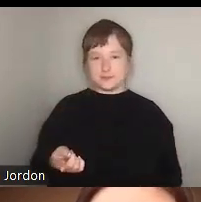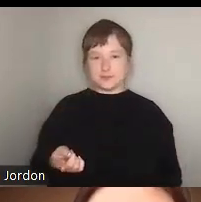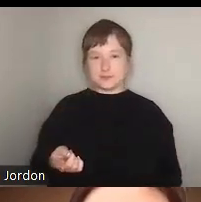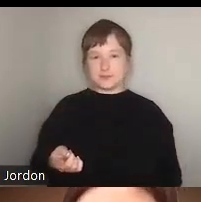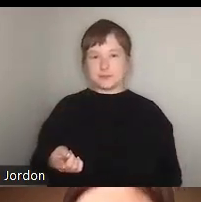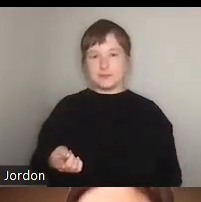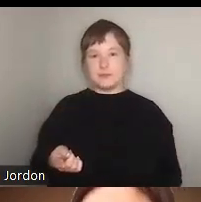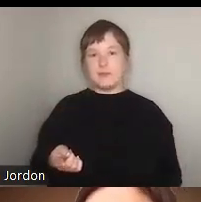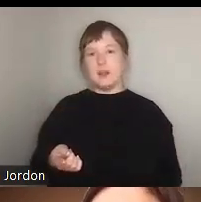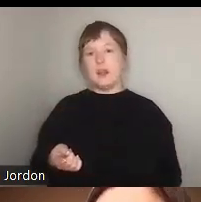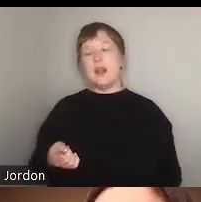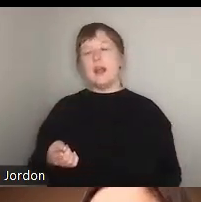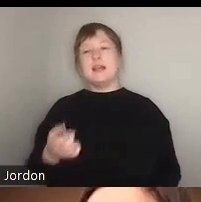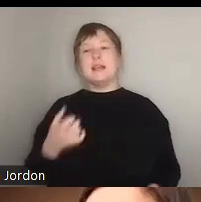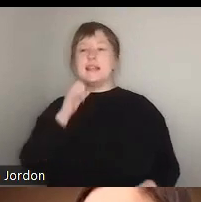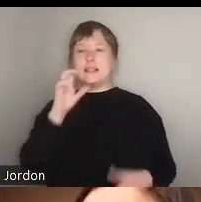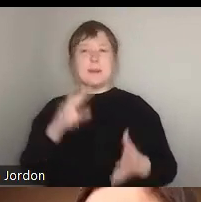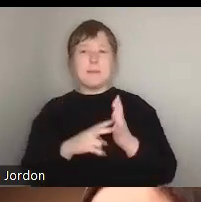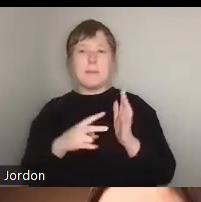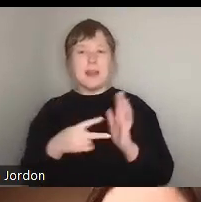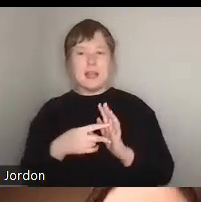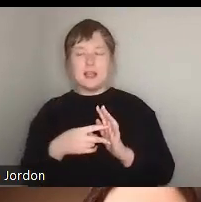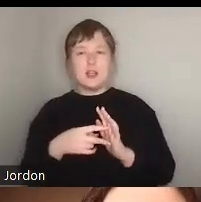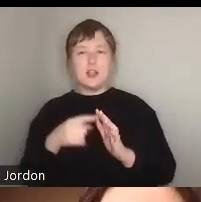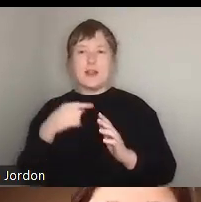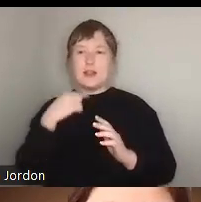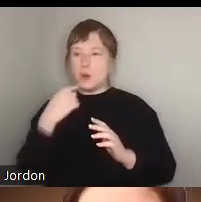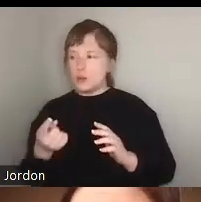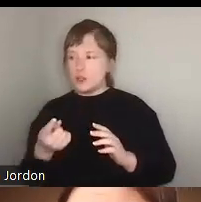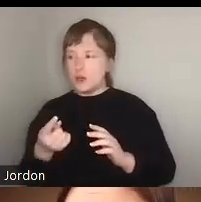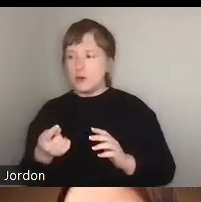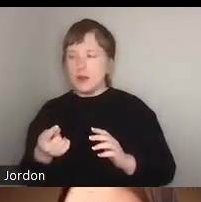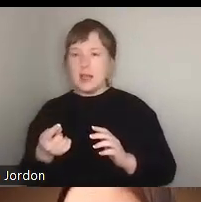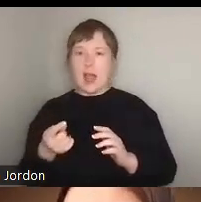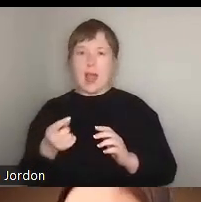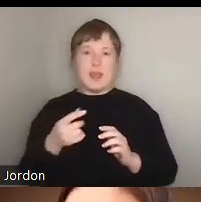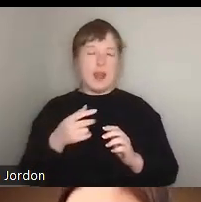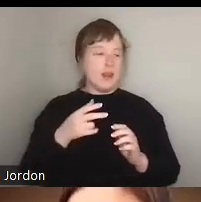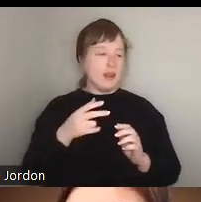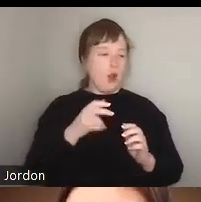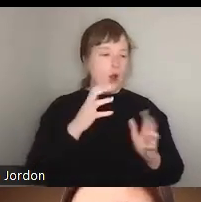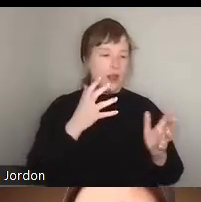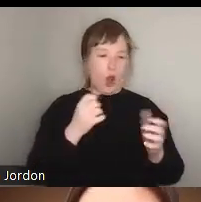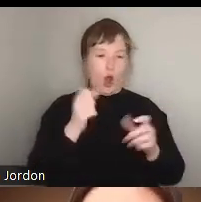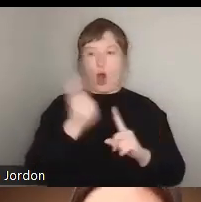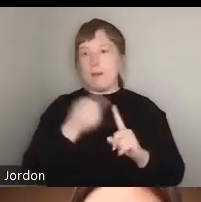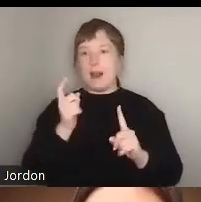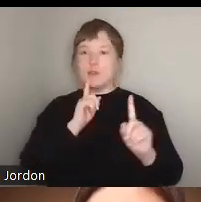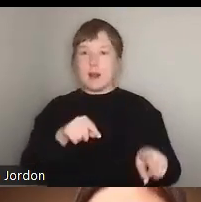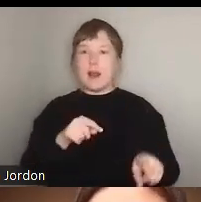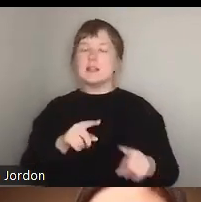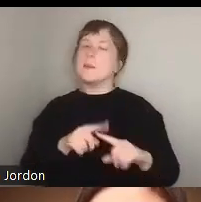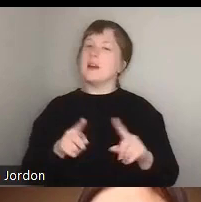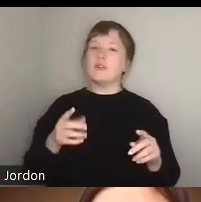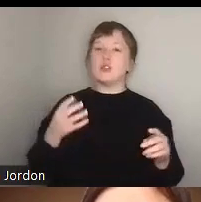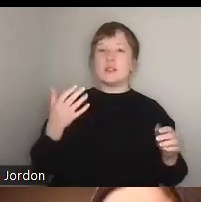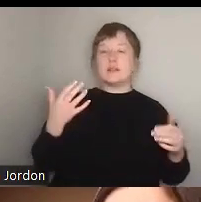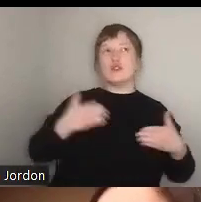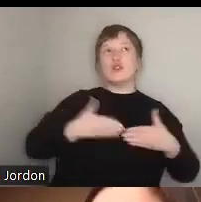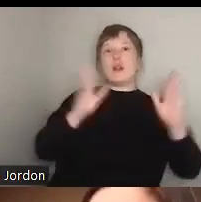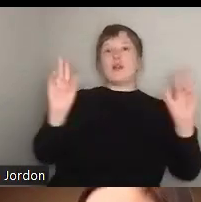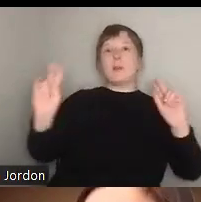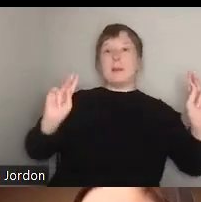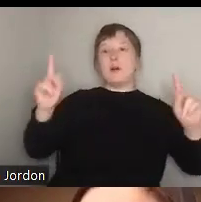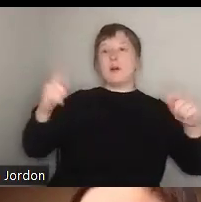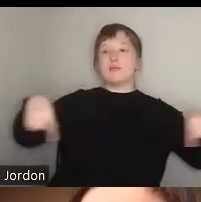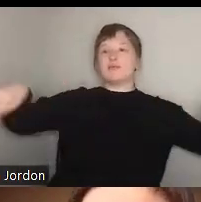to be that they told you about it and then you have that response. It can be just hearing people talk in general about like people